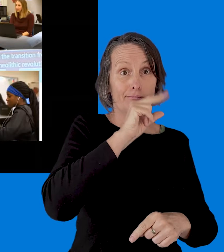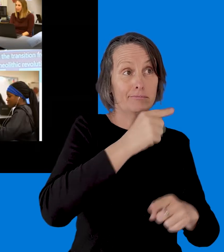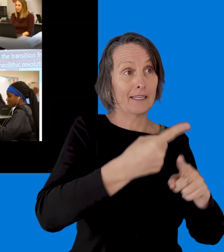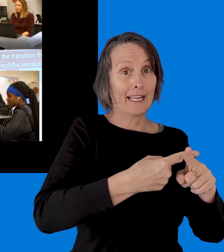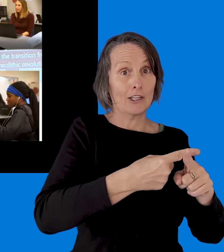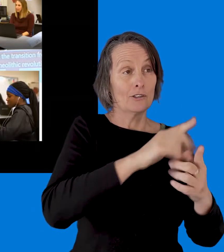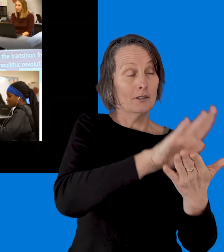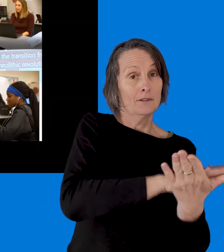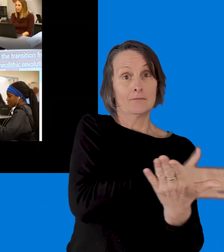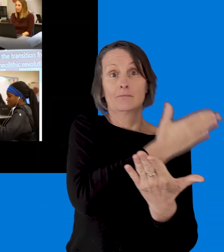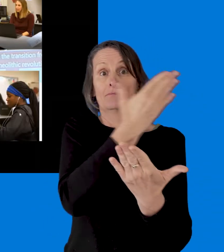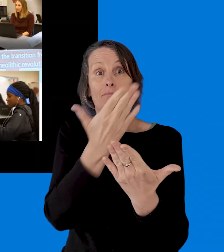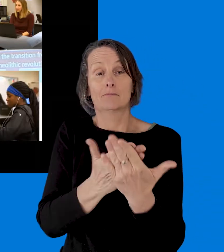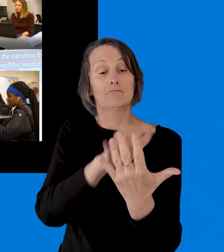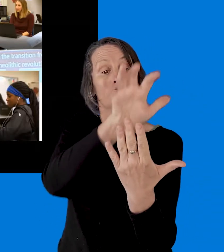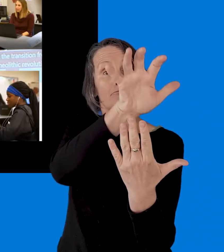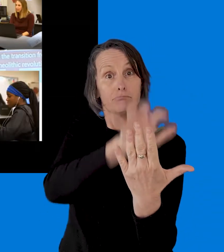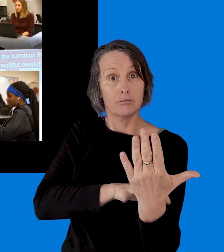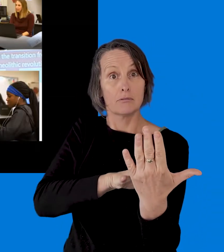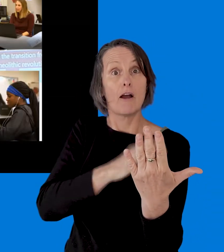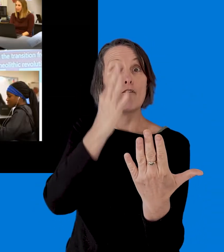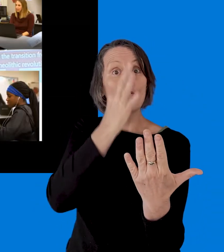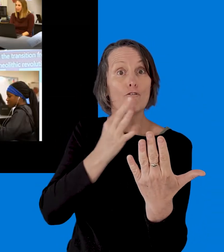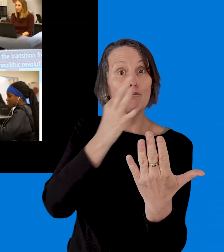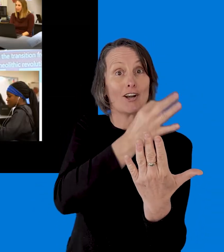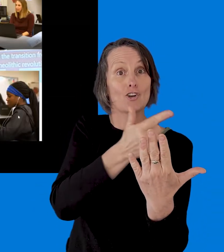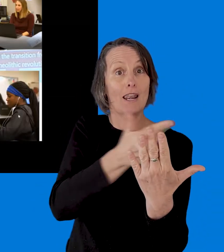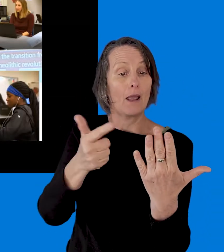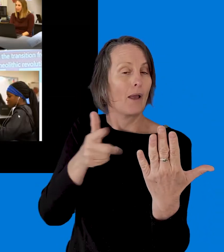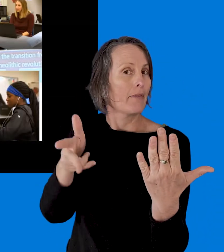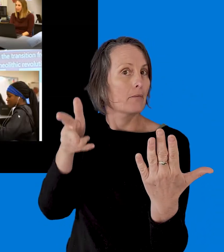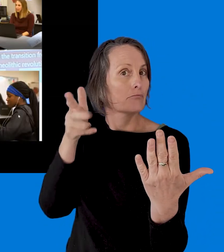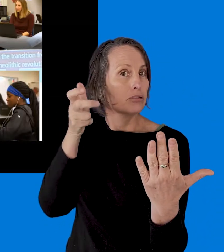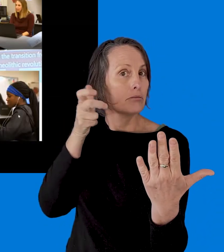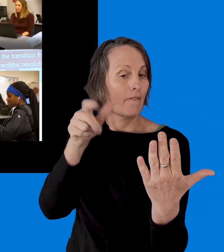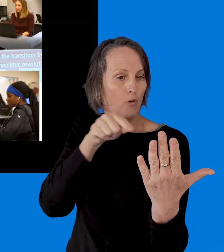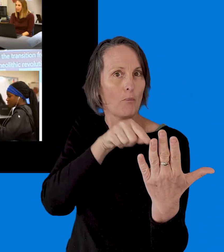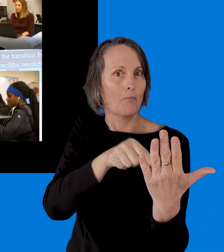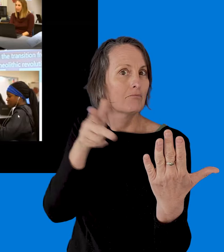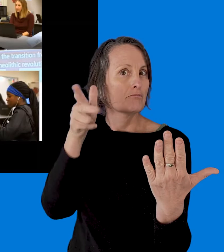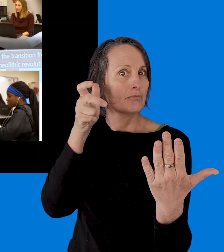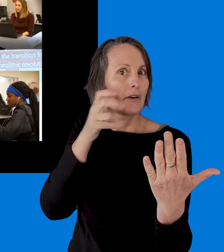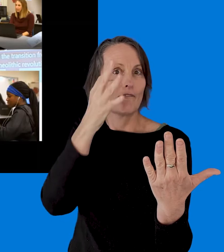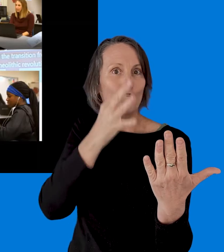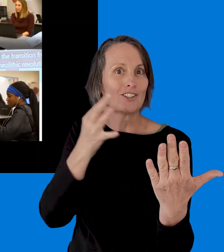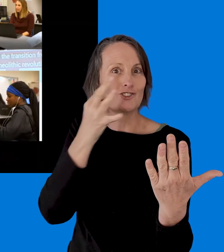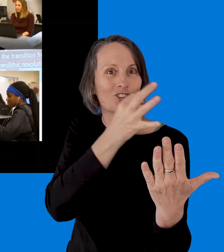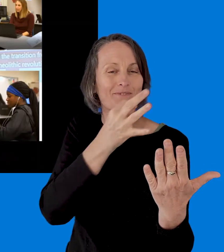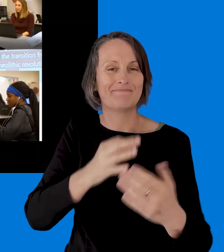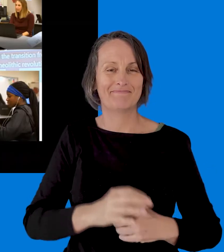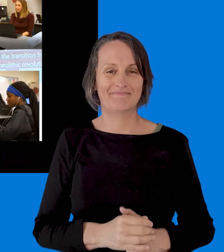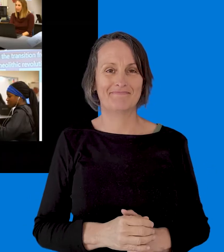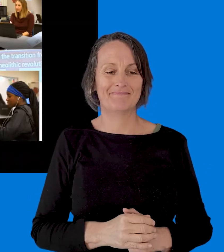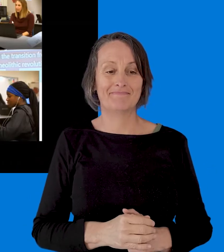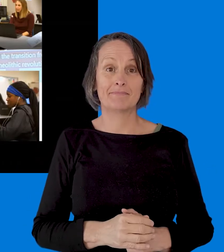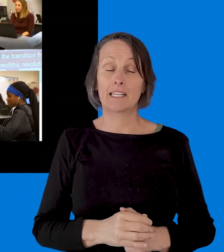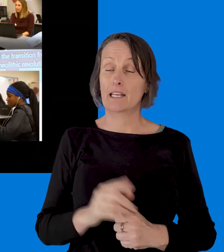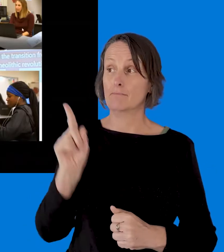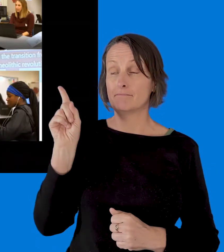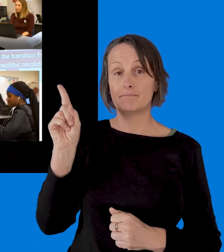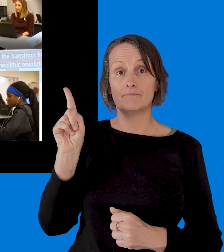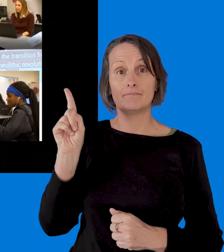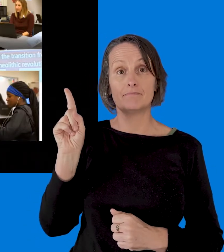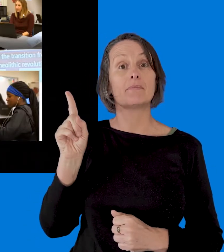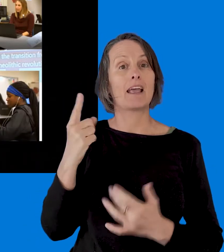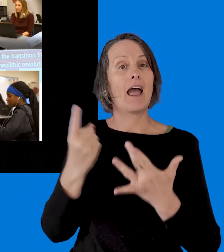is speaking in English, the student is seeing French transcripts and hearing the French. And then this example up here in the upper